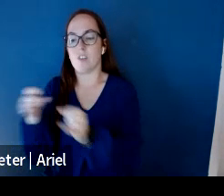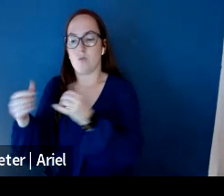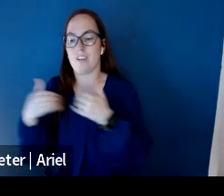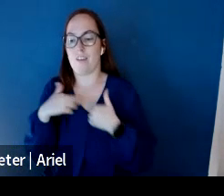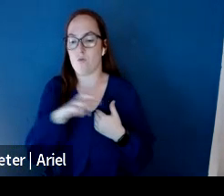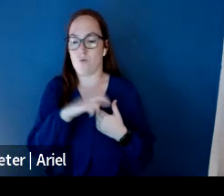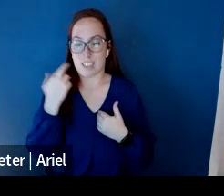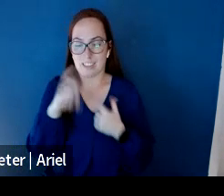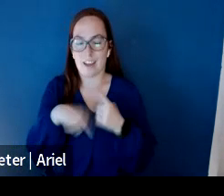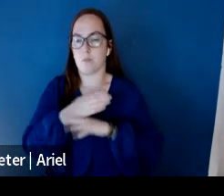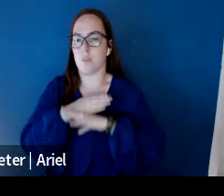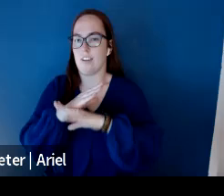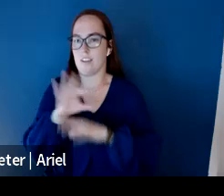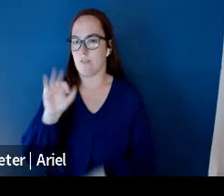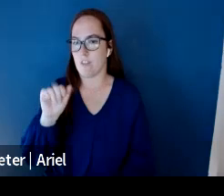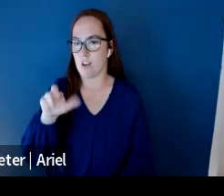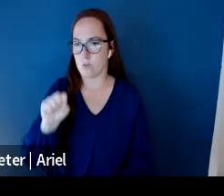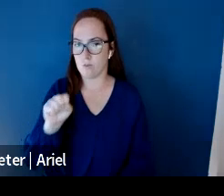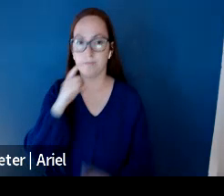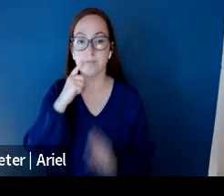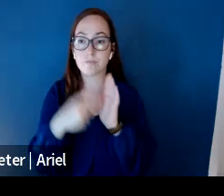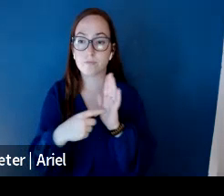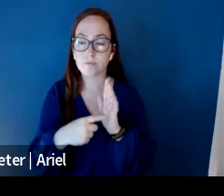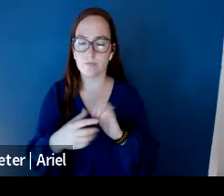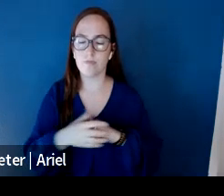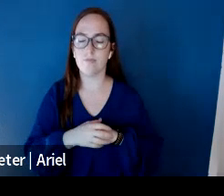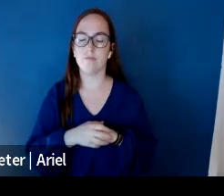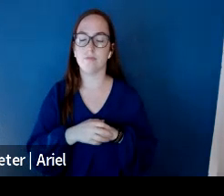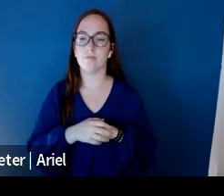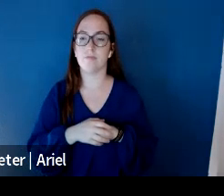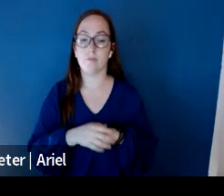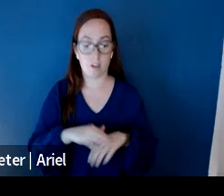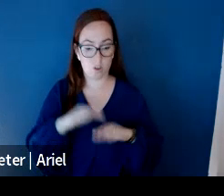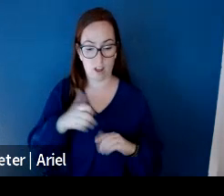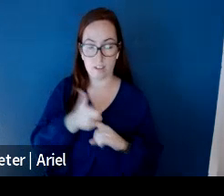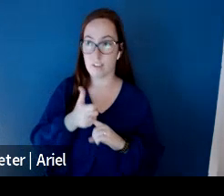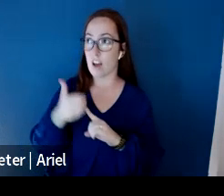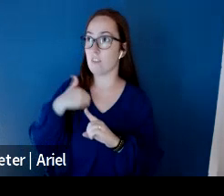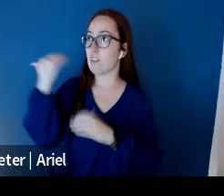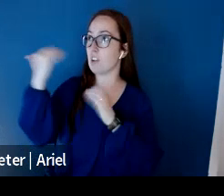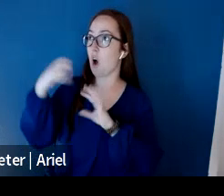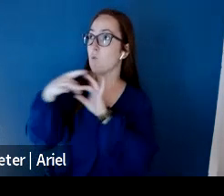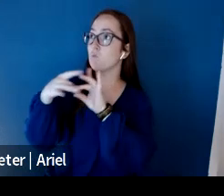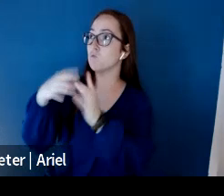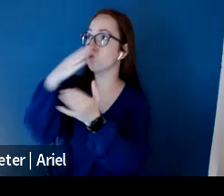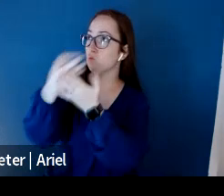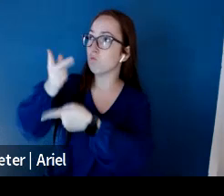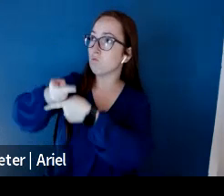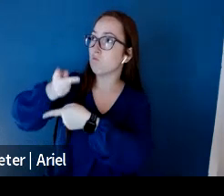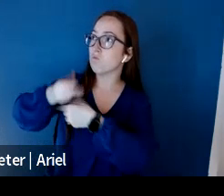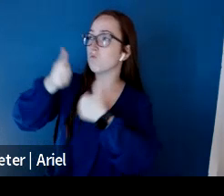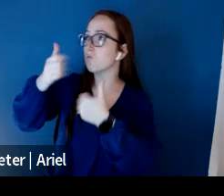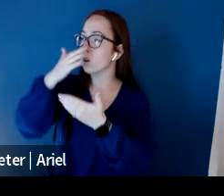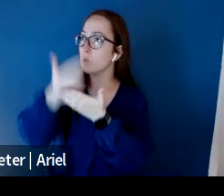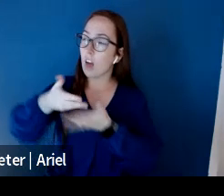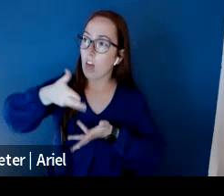For example, having a nurturing relationship with an adult is a protective factor, as opposed to a student who